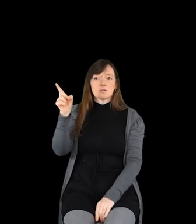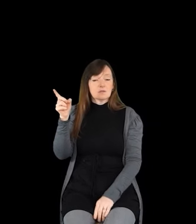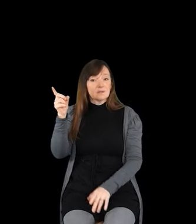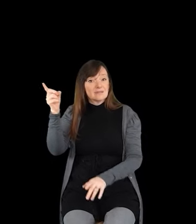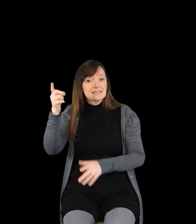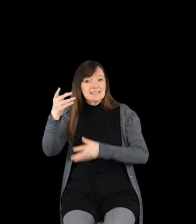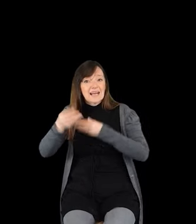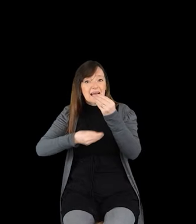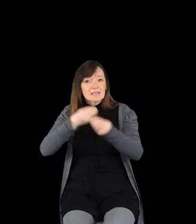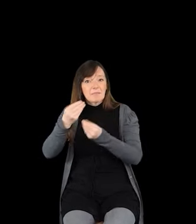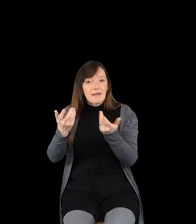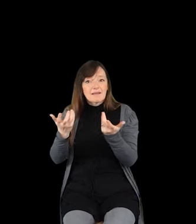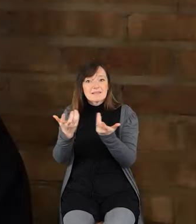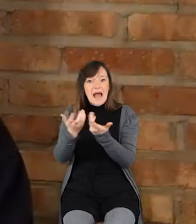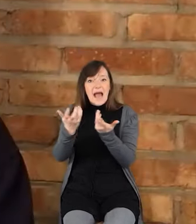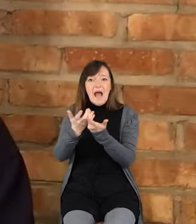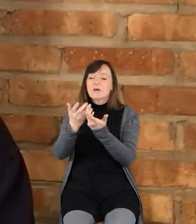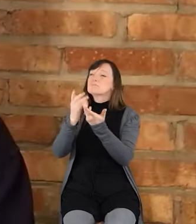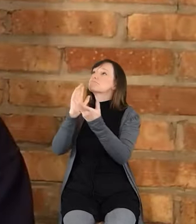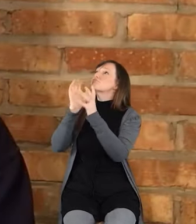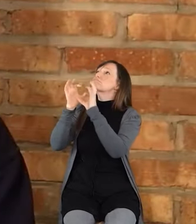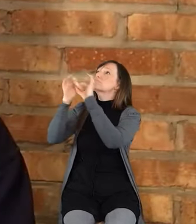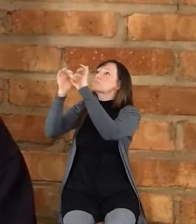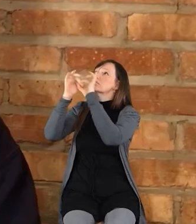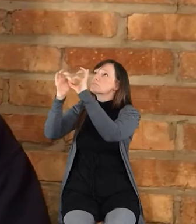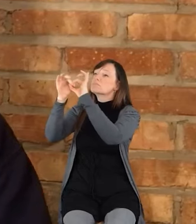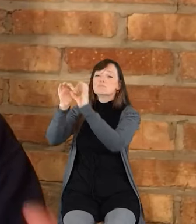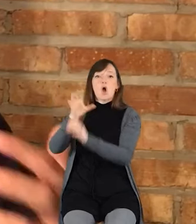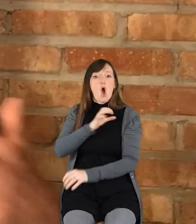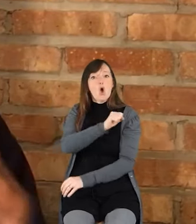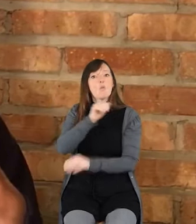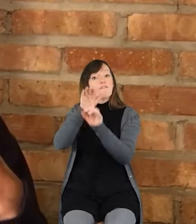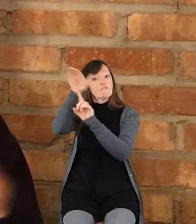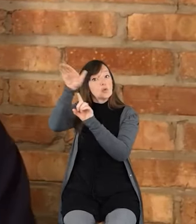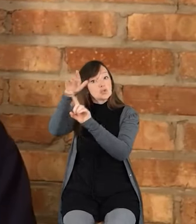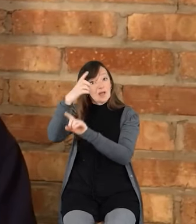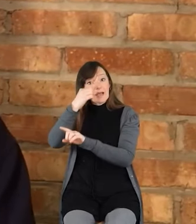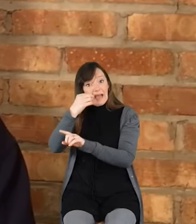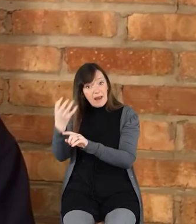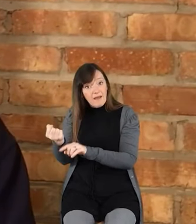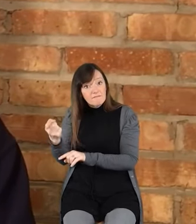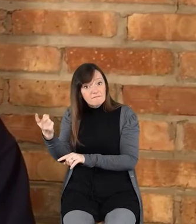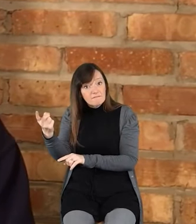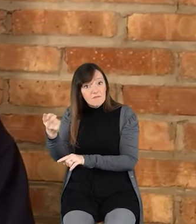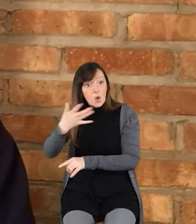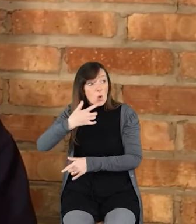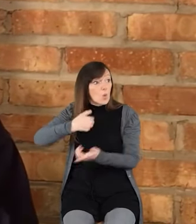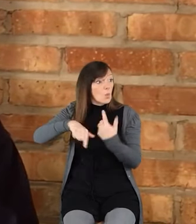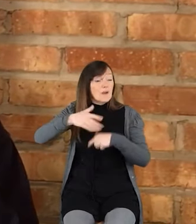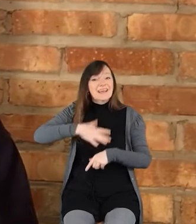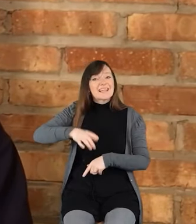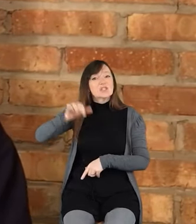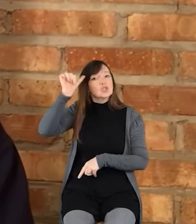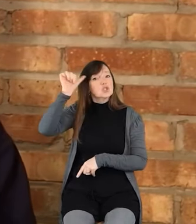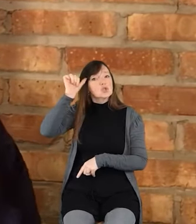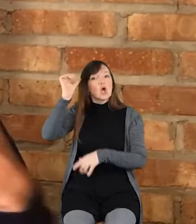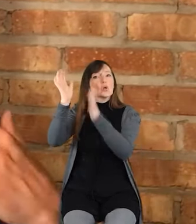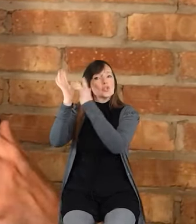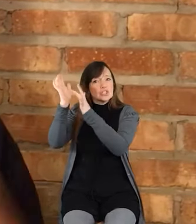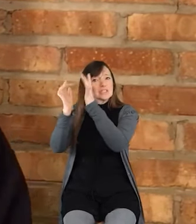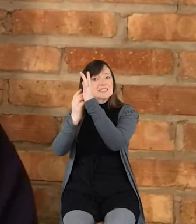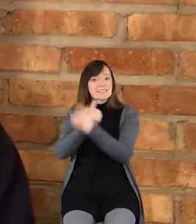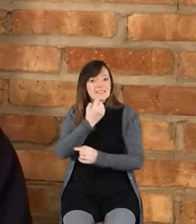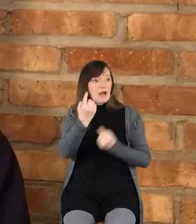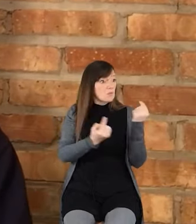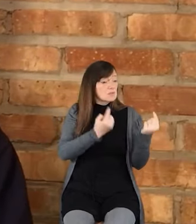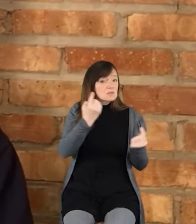him, we can have hope for the future. We need to know about Jesus ourselves and his character and how